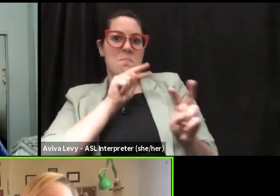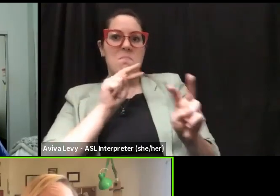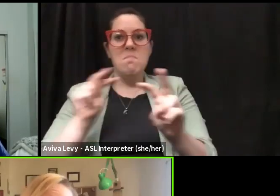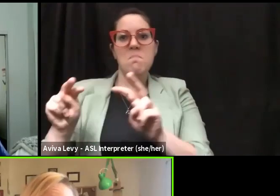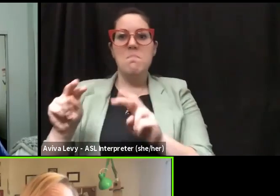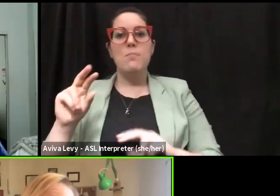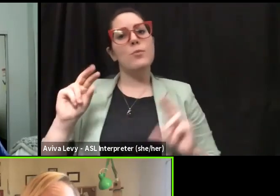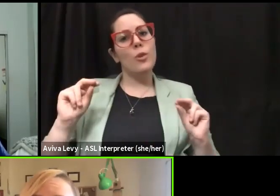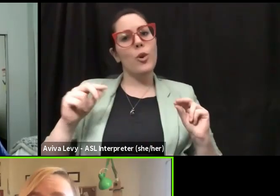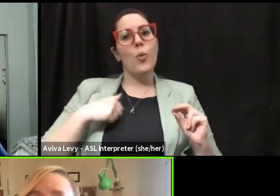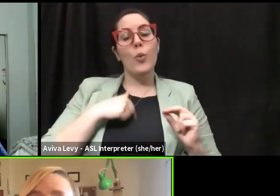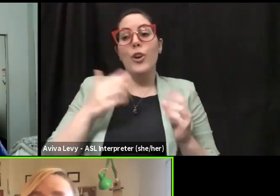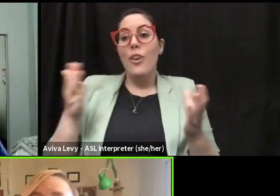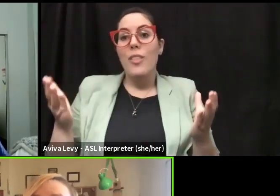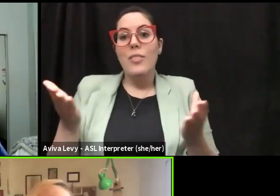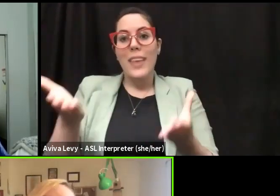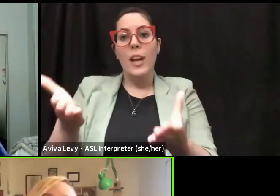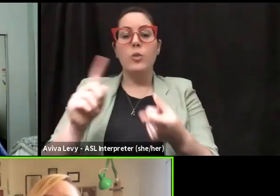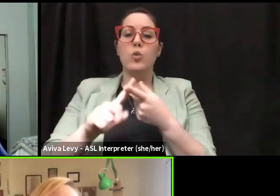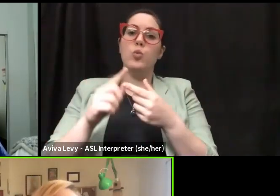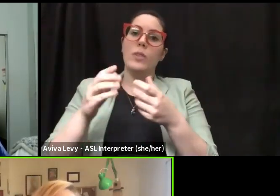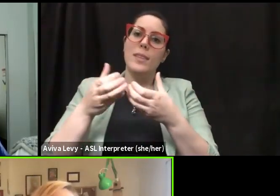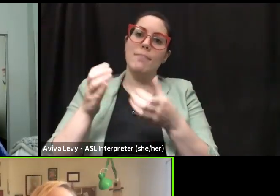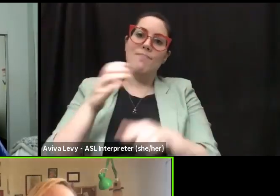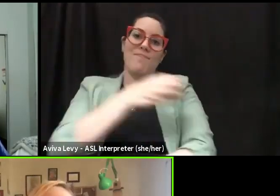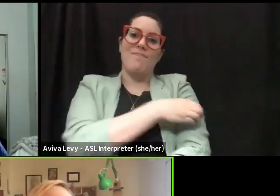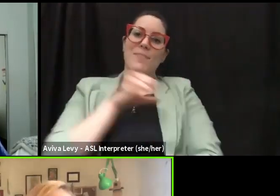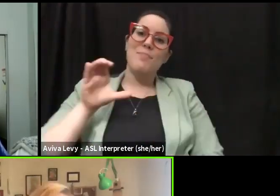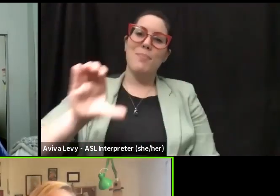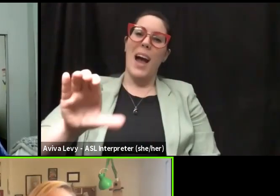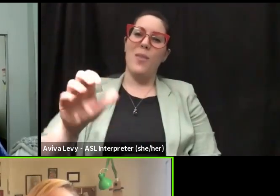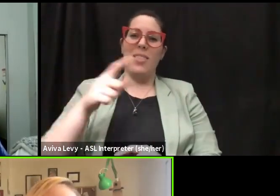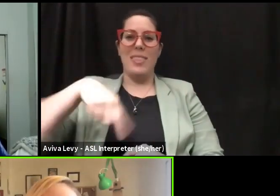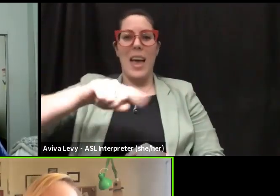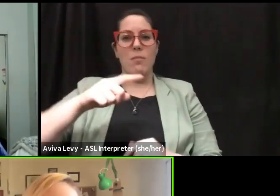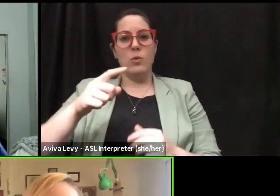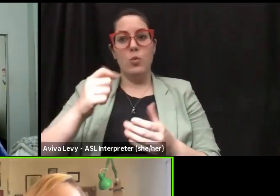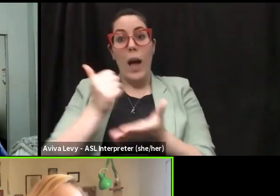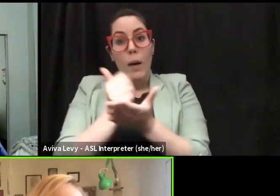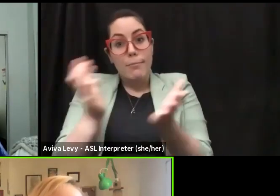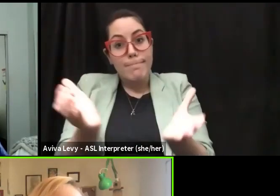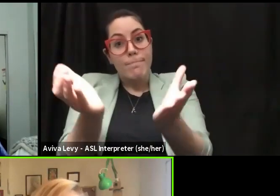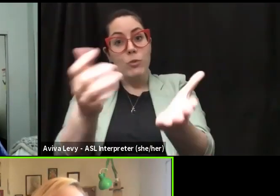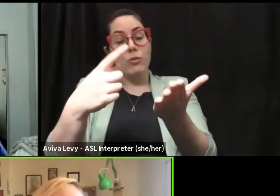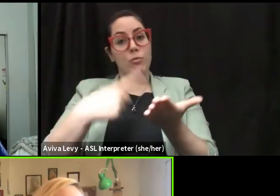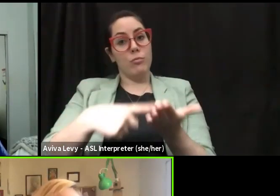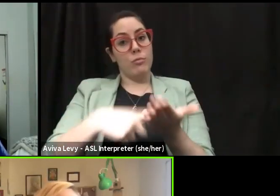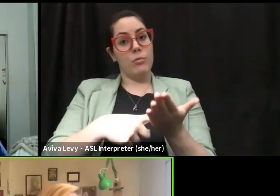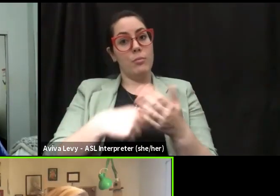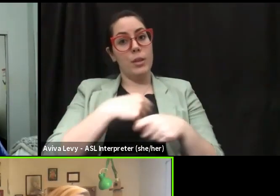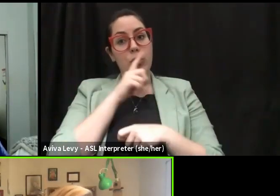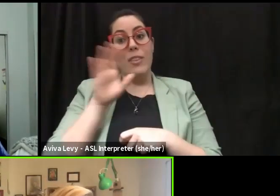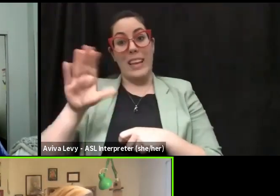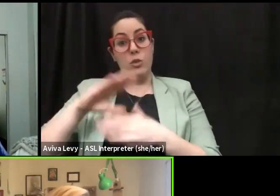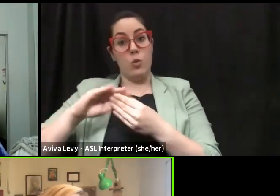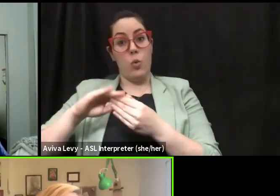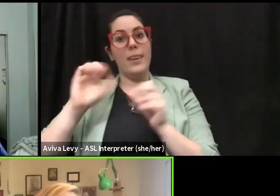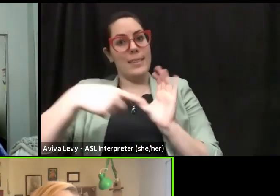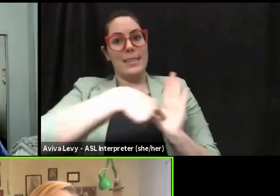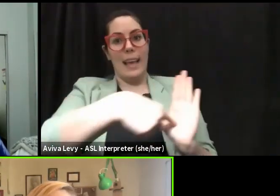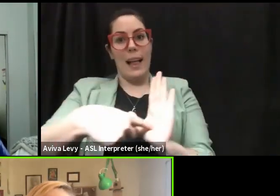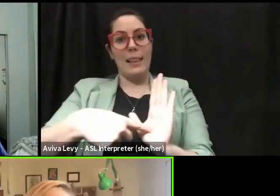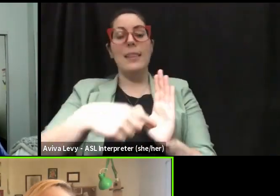the directors and the actors to have better communication, to really tell the story they want to tell, and to create a culture of consent in